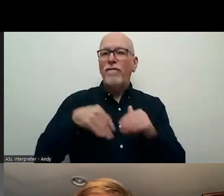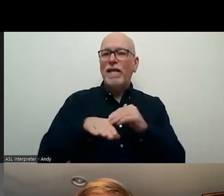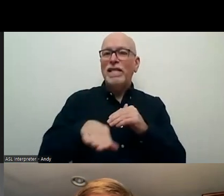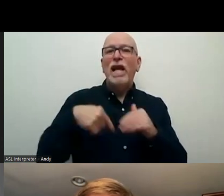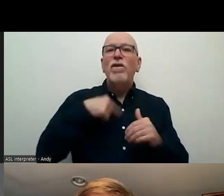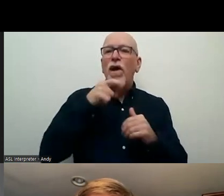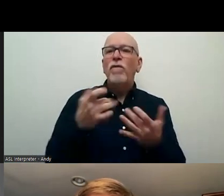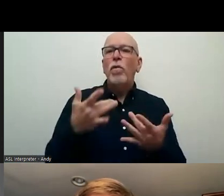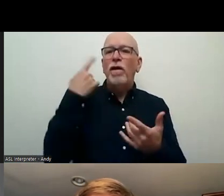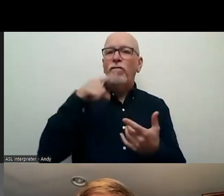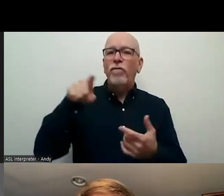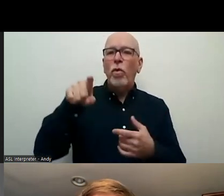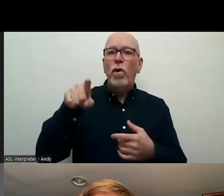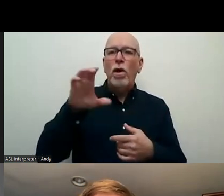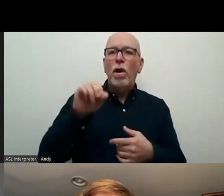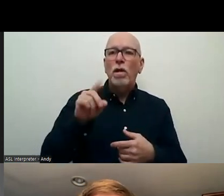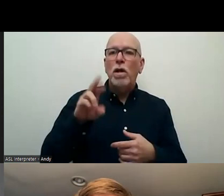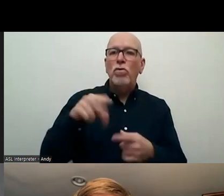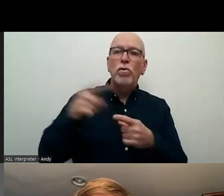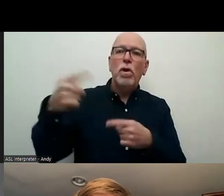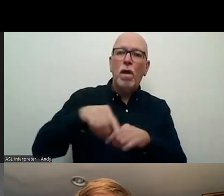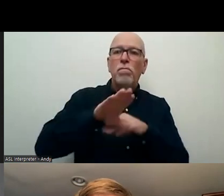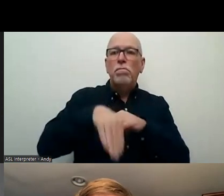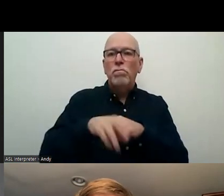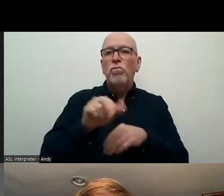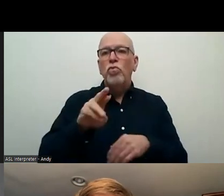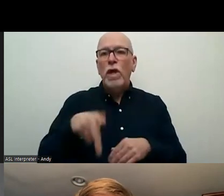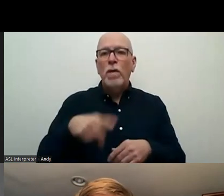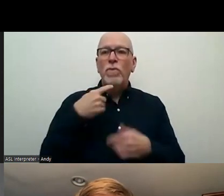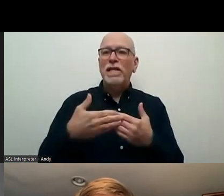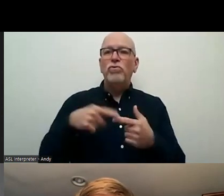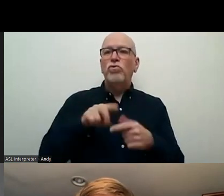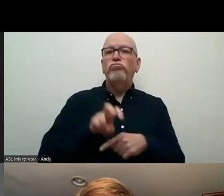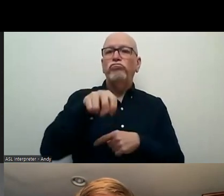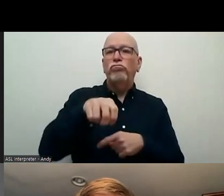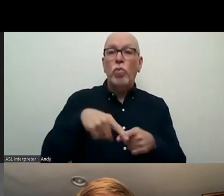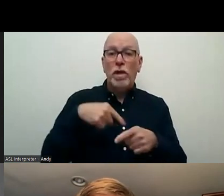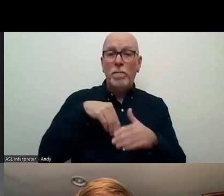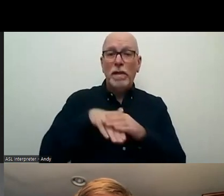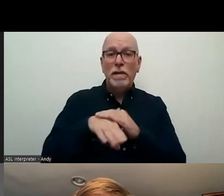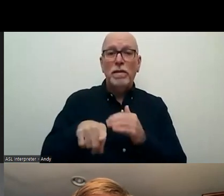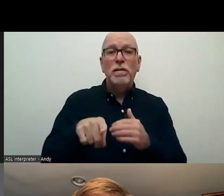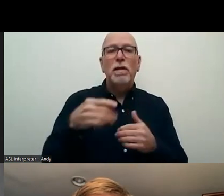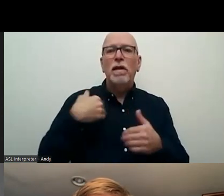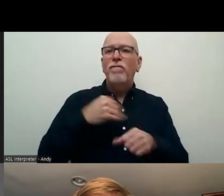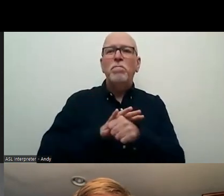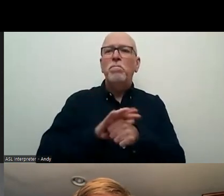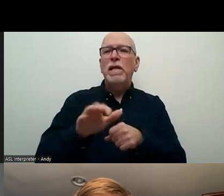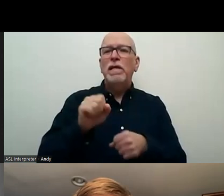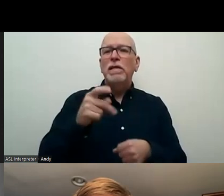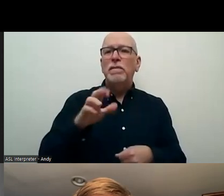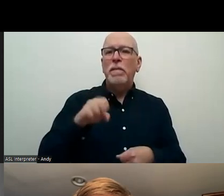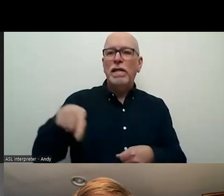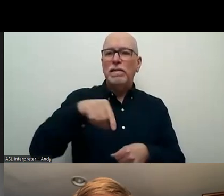out and deploy the ramp it's easier to get on once i'm inside there's ample space in the